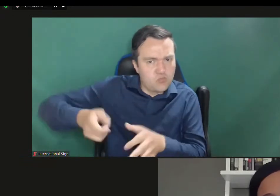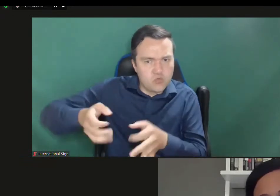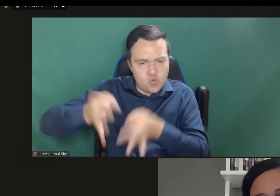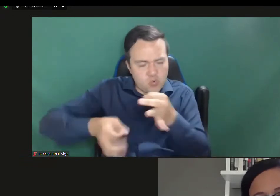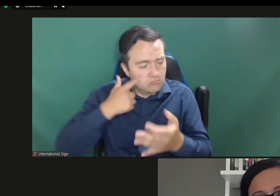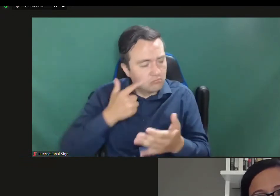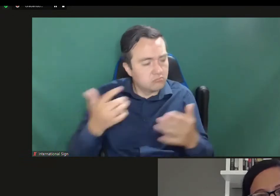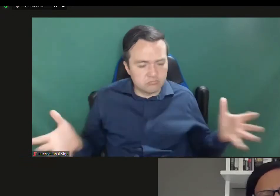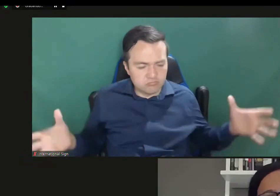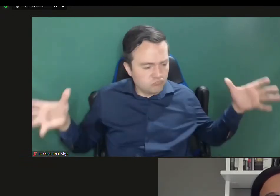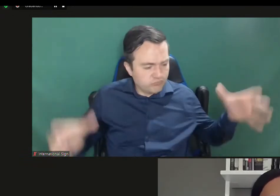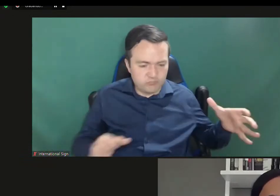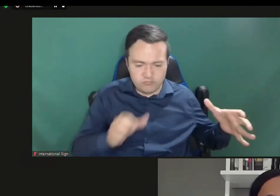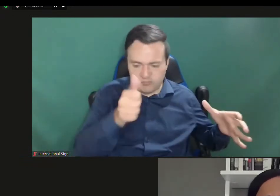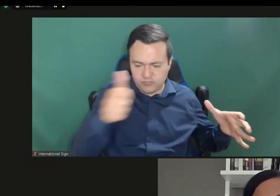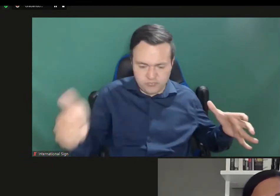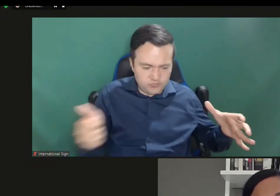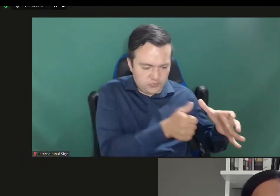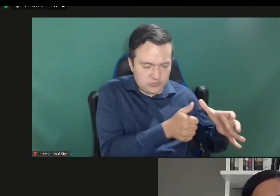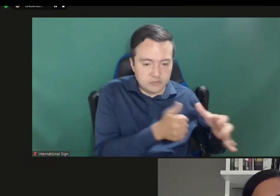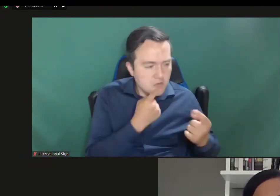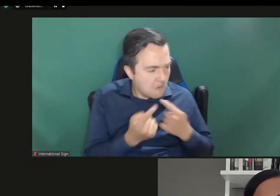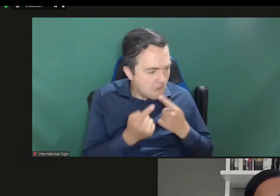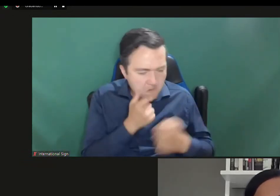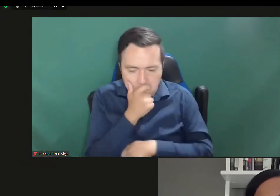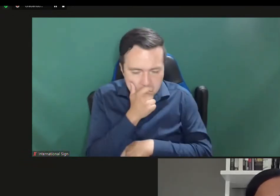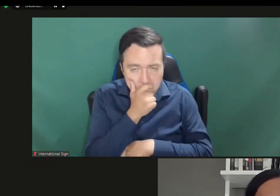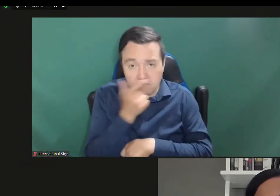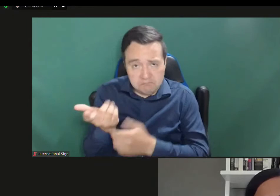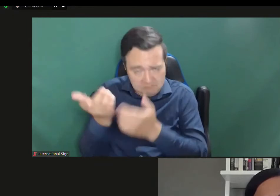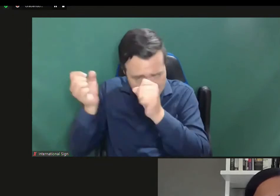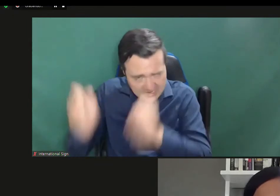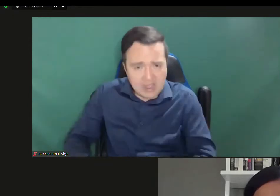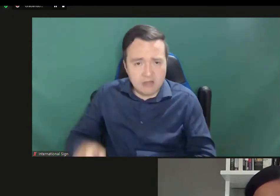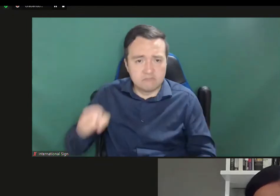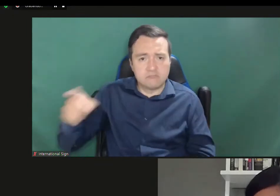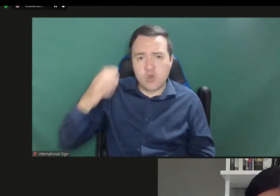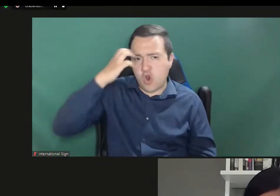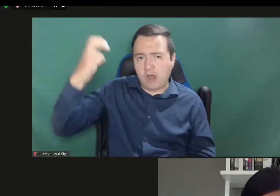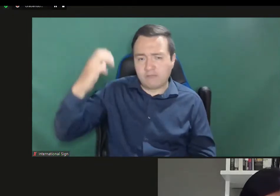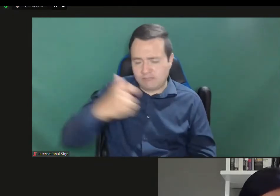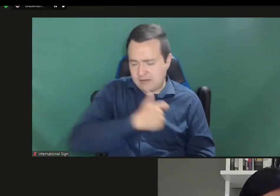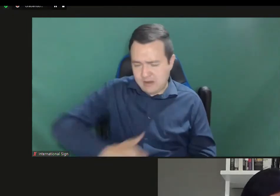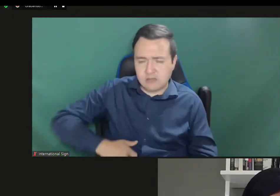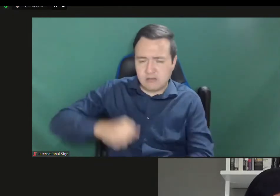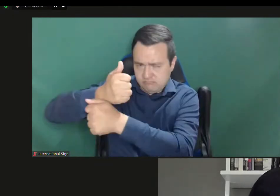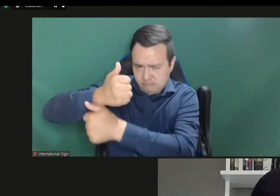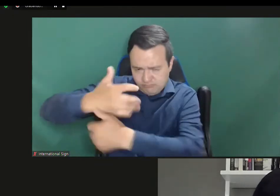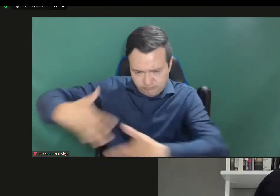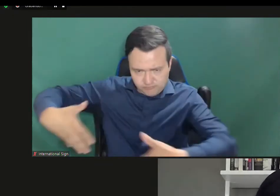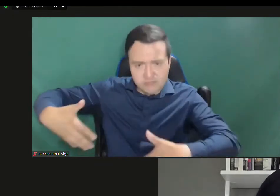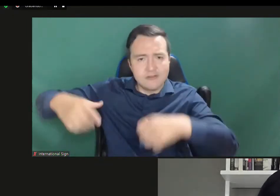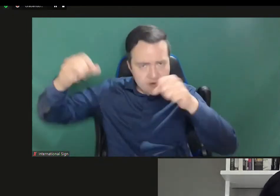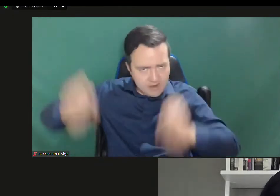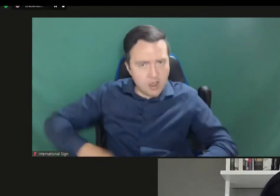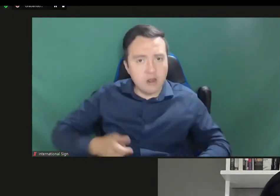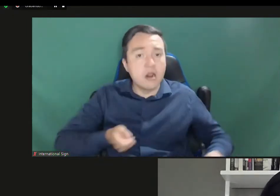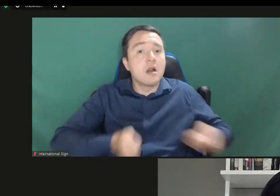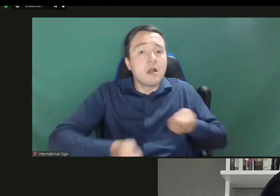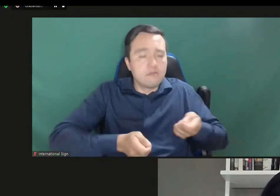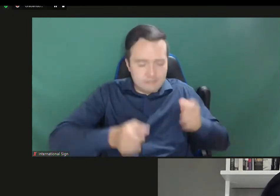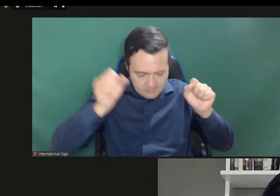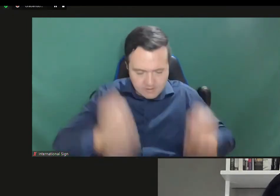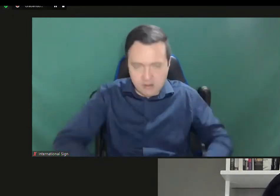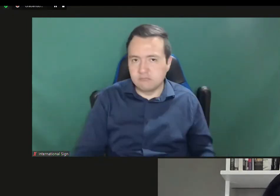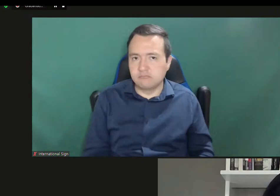they just back down because, yes, the state does have police powers to regulate these factors, and that does not affect the framework for investment.